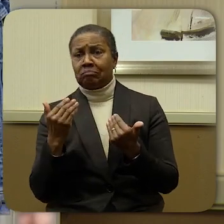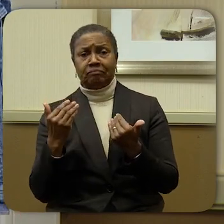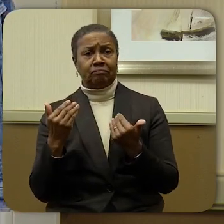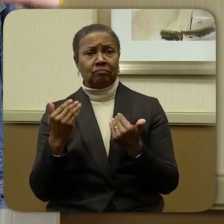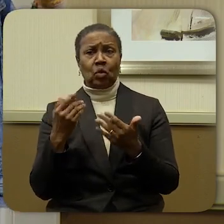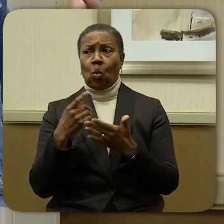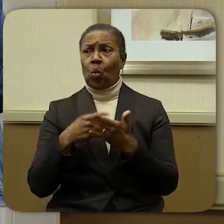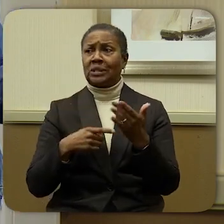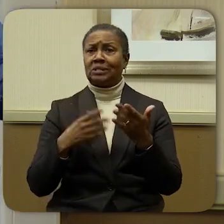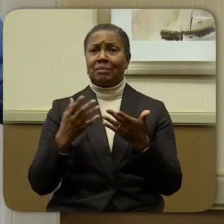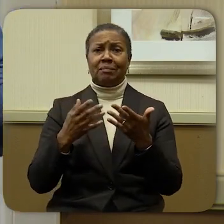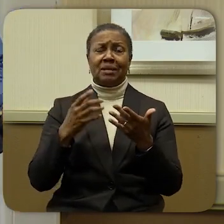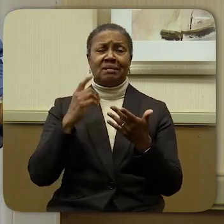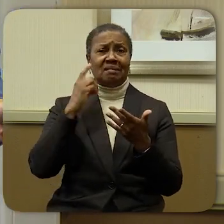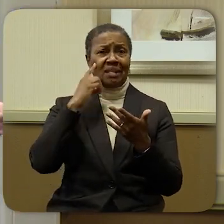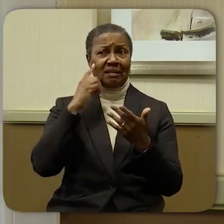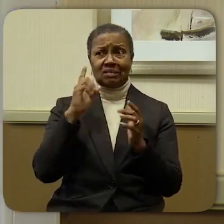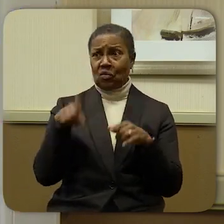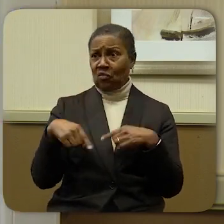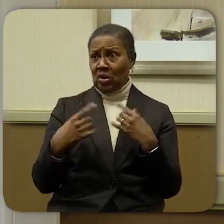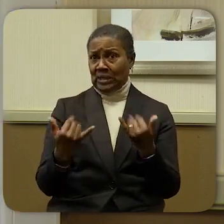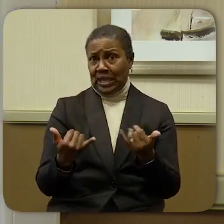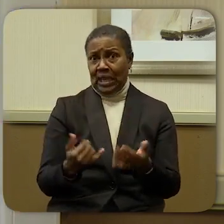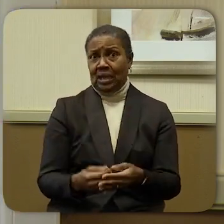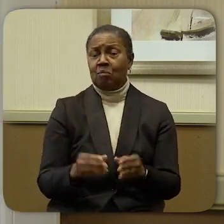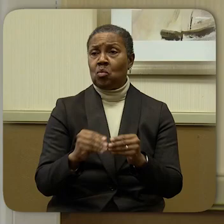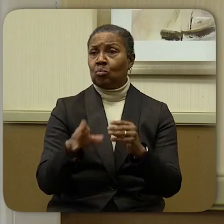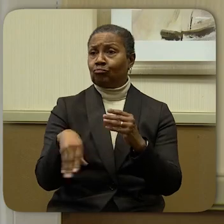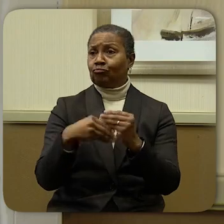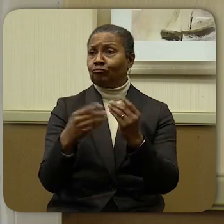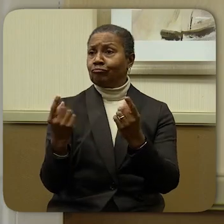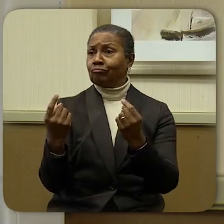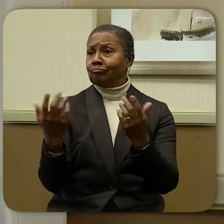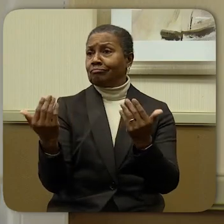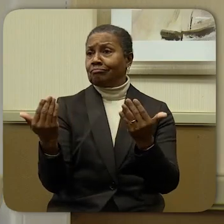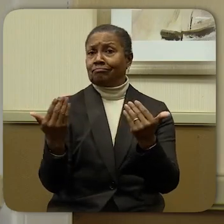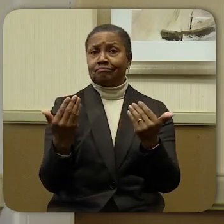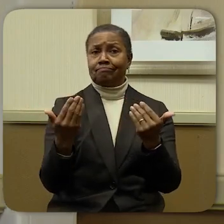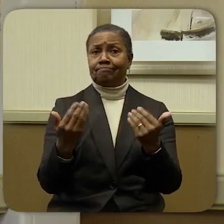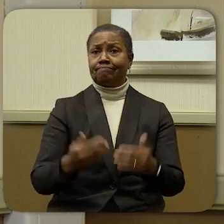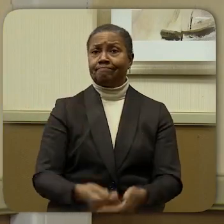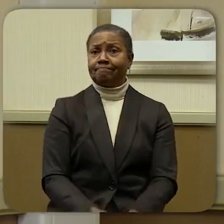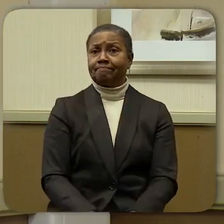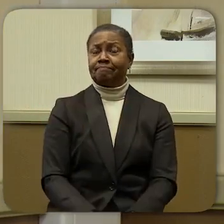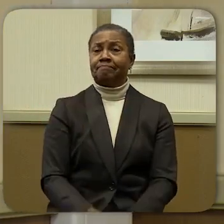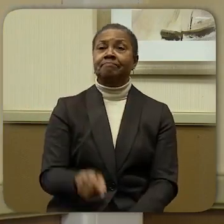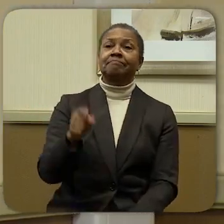what's made you think so far today?